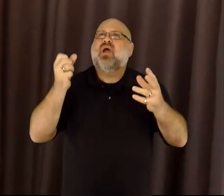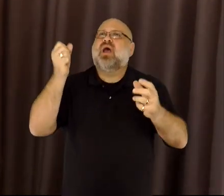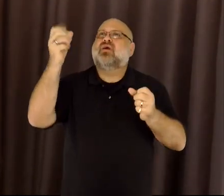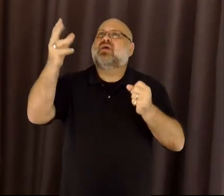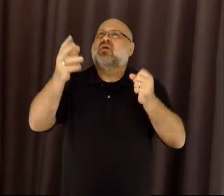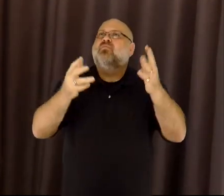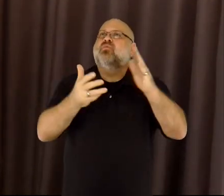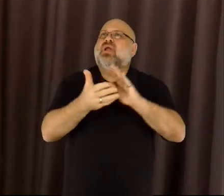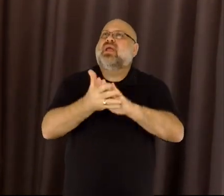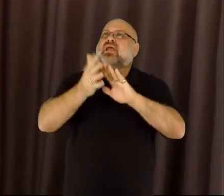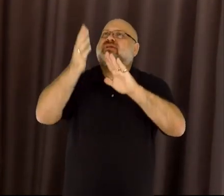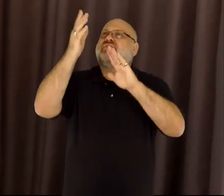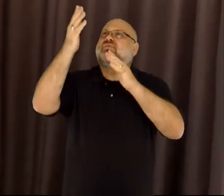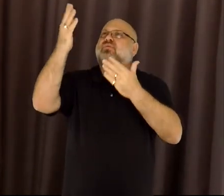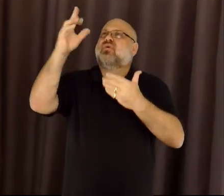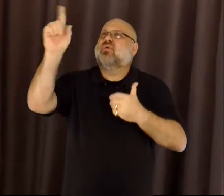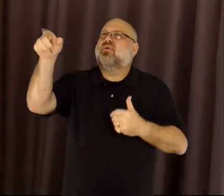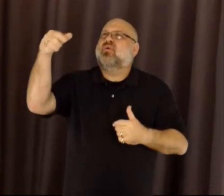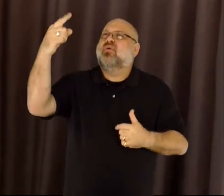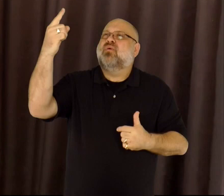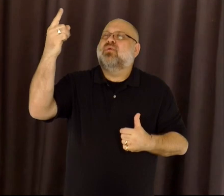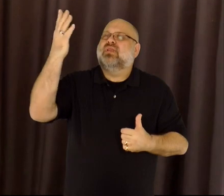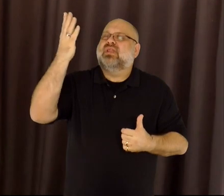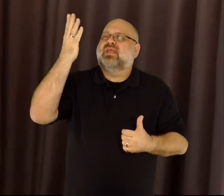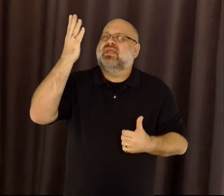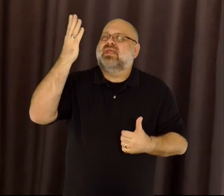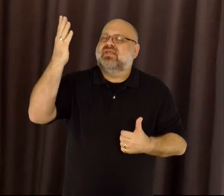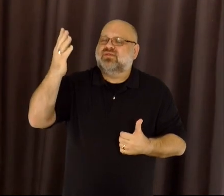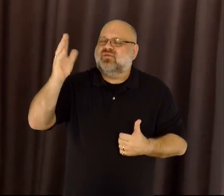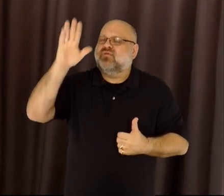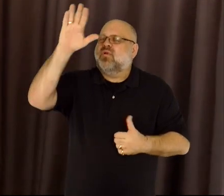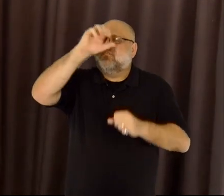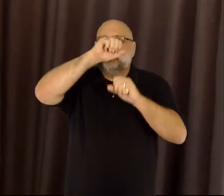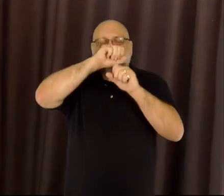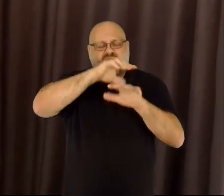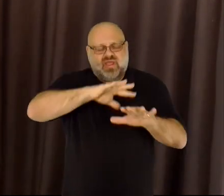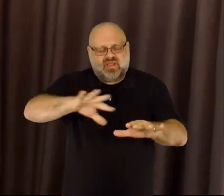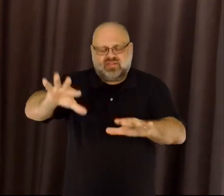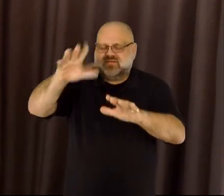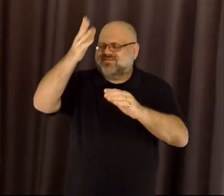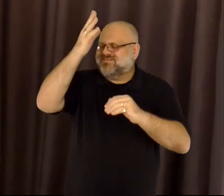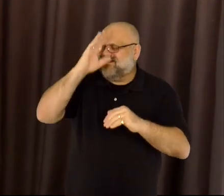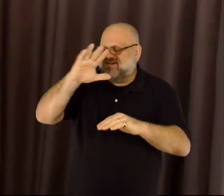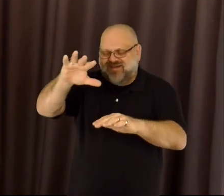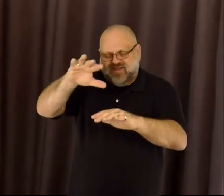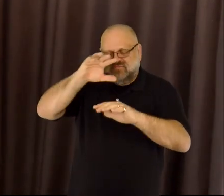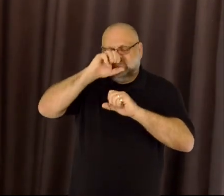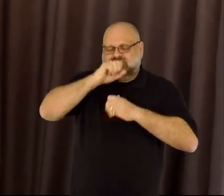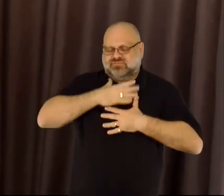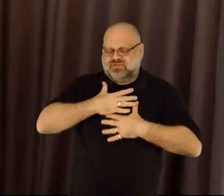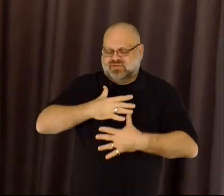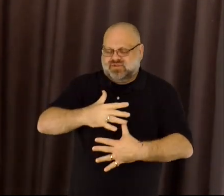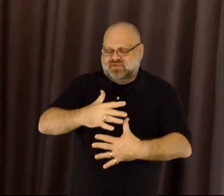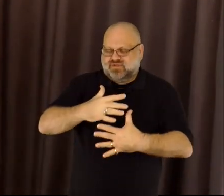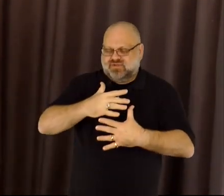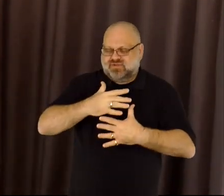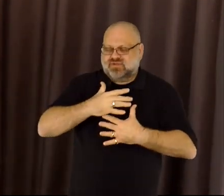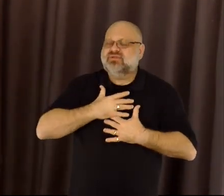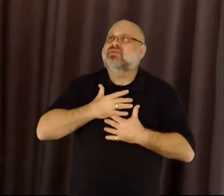pour out our praise to you only. It's your breath, God, in our